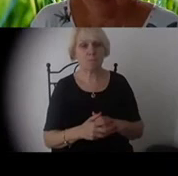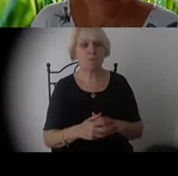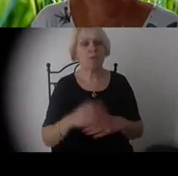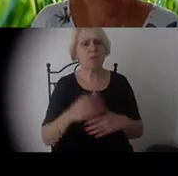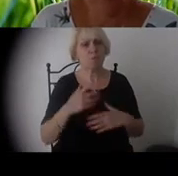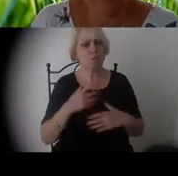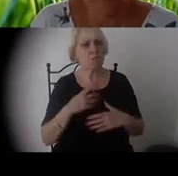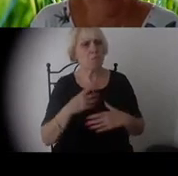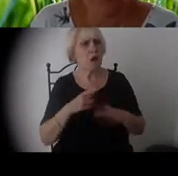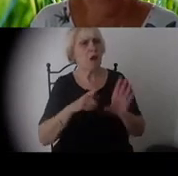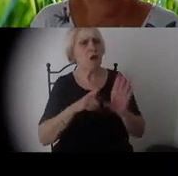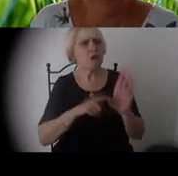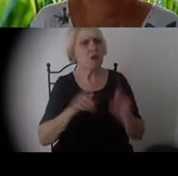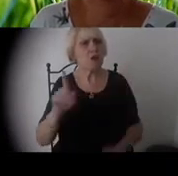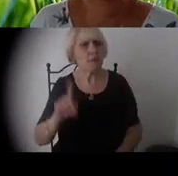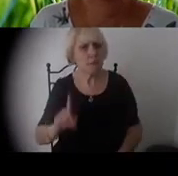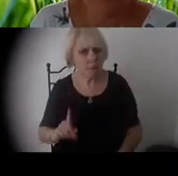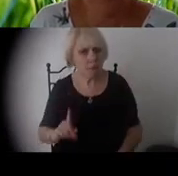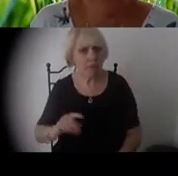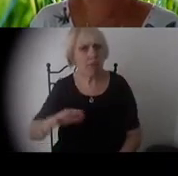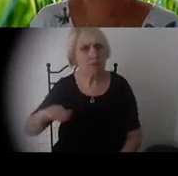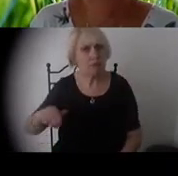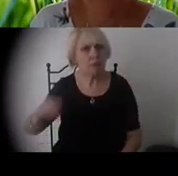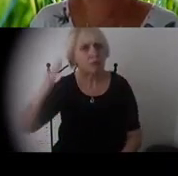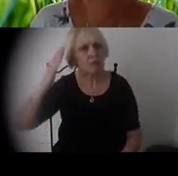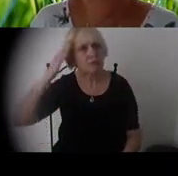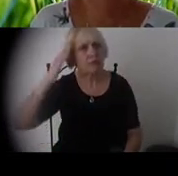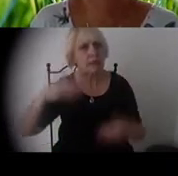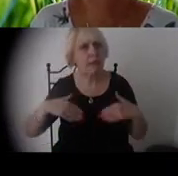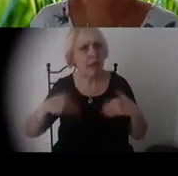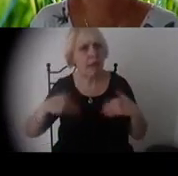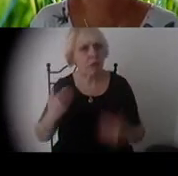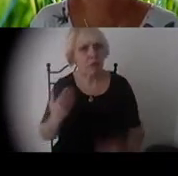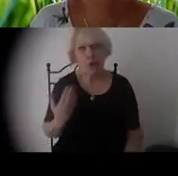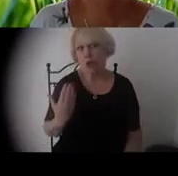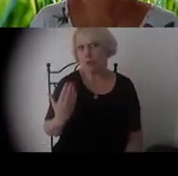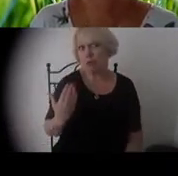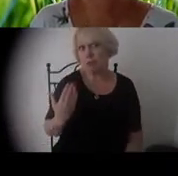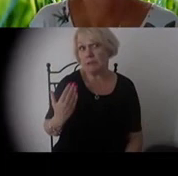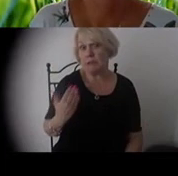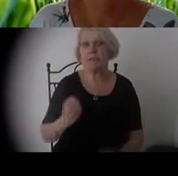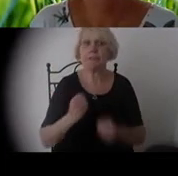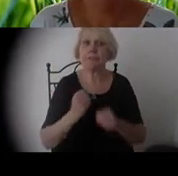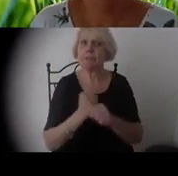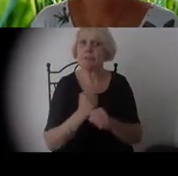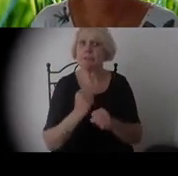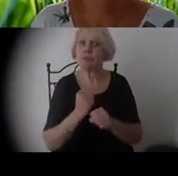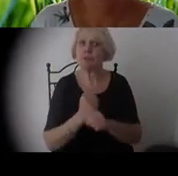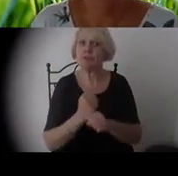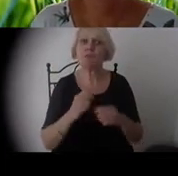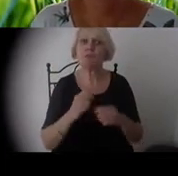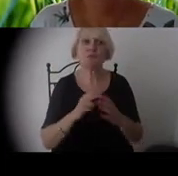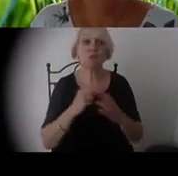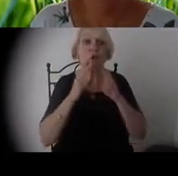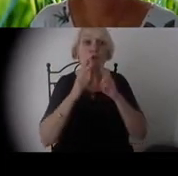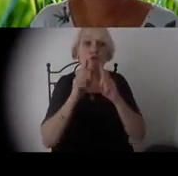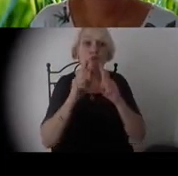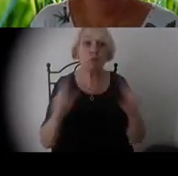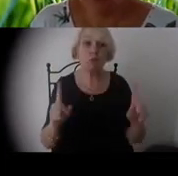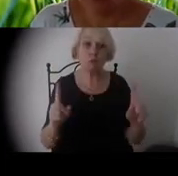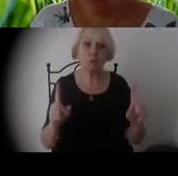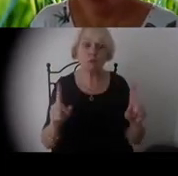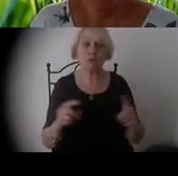people and children's mental health. We recently produced a report that was on our website now, has been